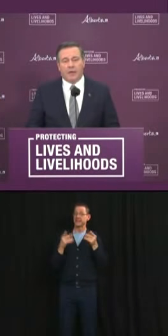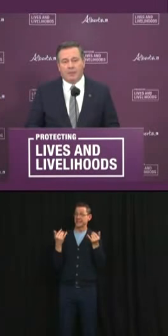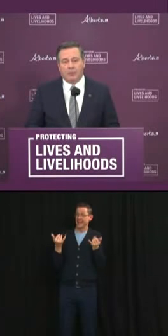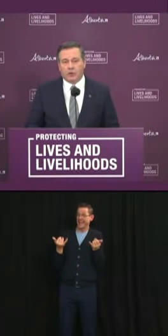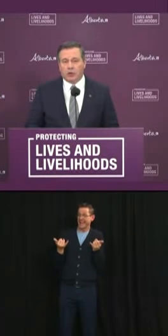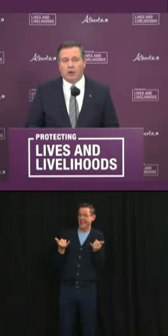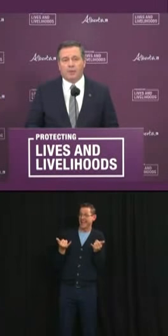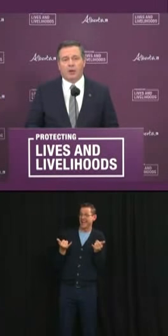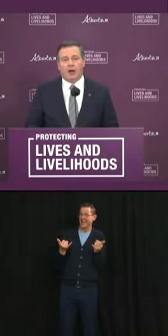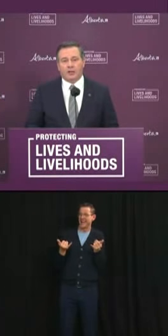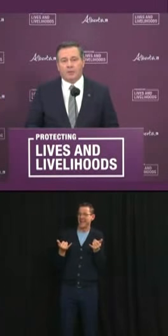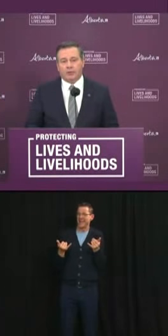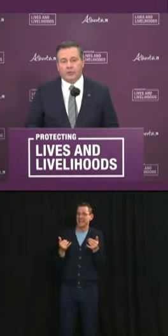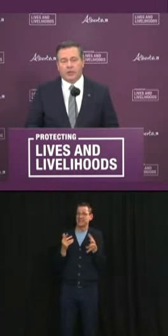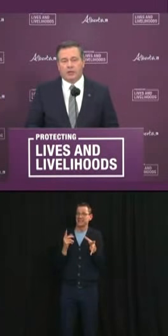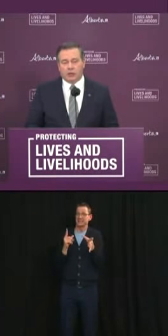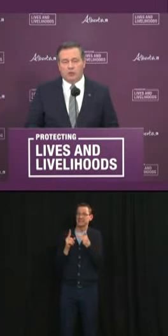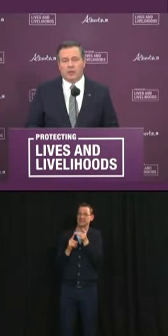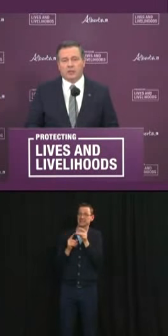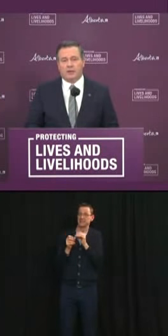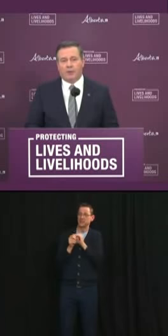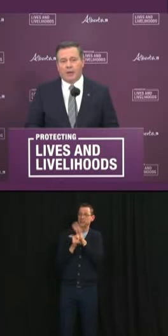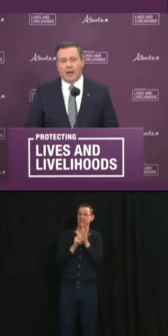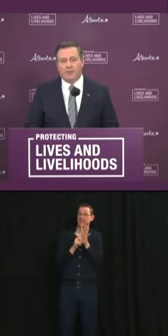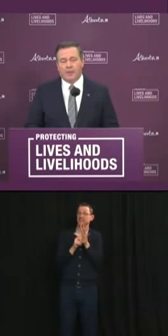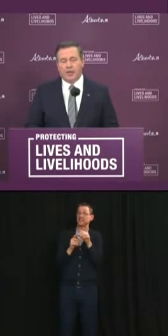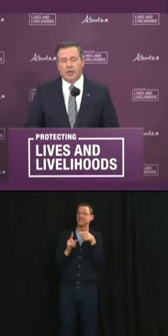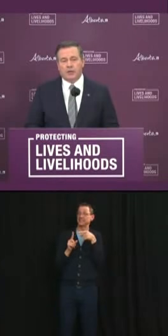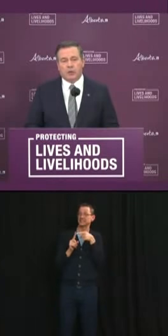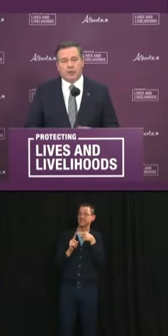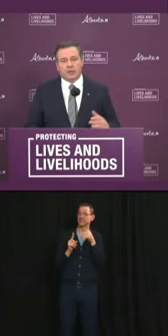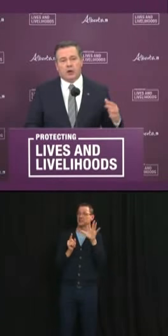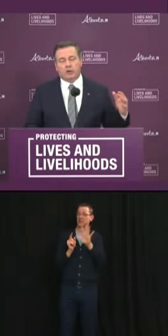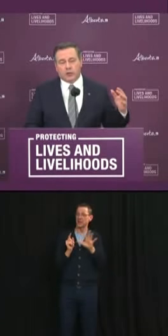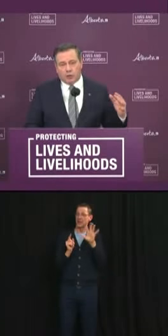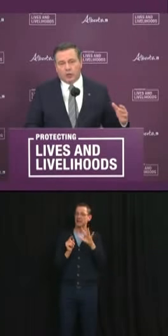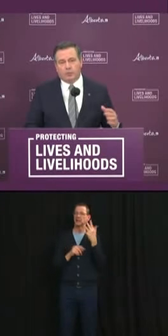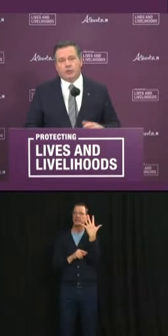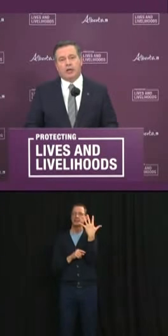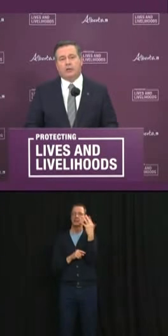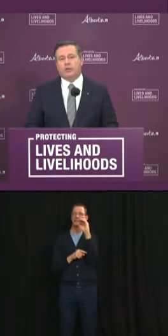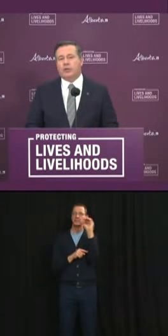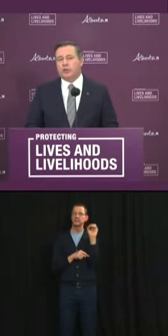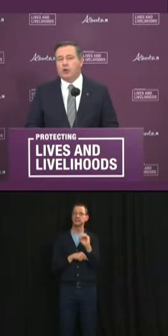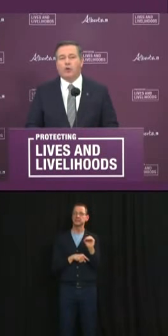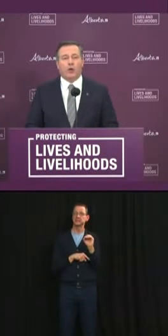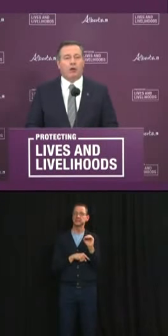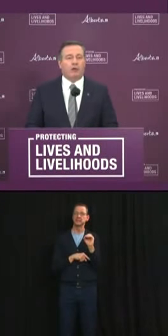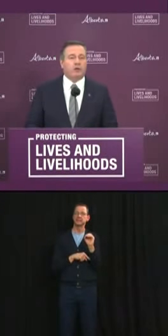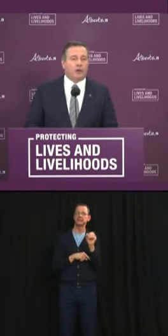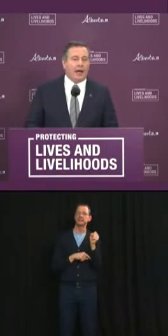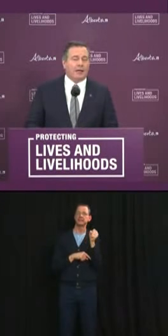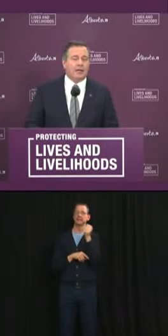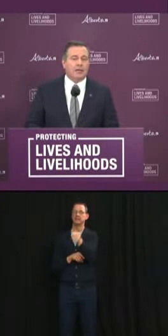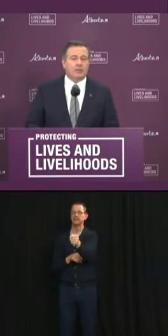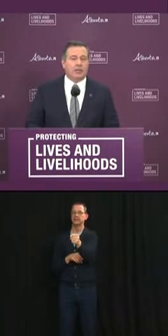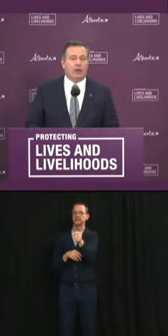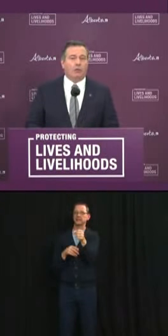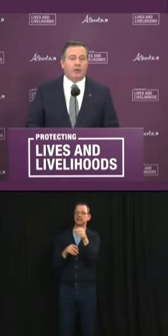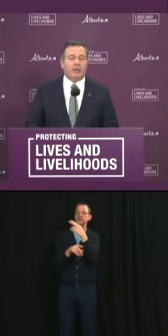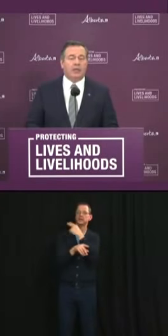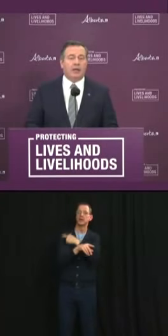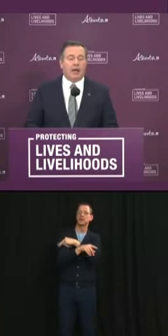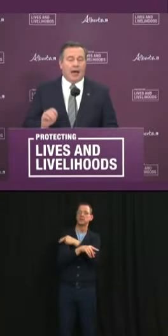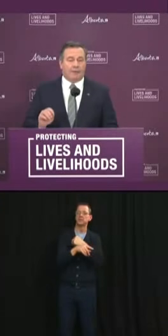more of them will show up in hospitals 2 weeks from now. So these are short-term projections, and they show that we are on track to